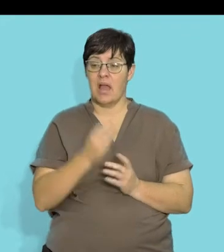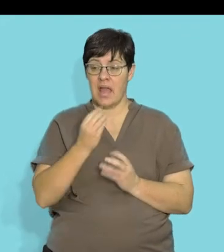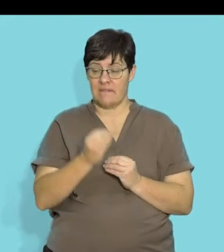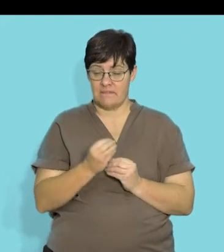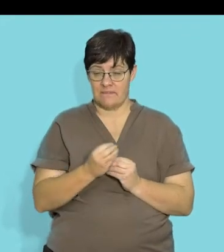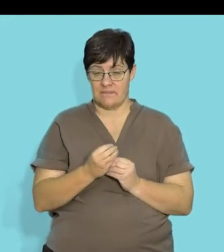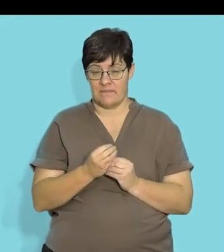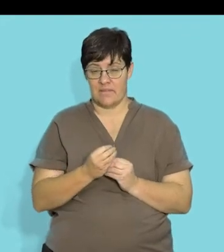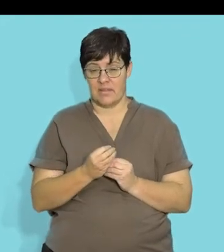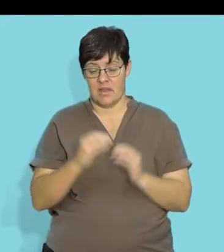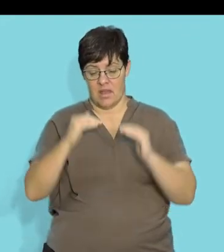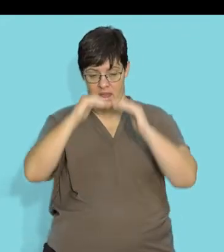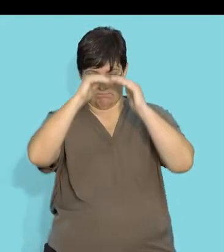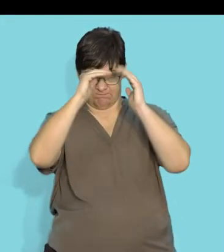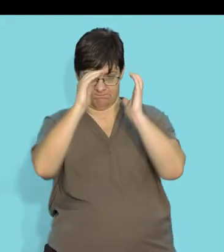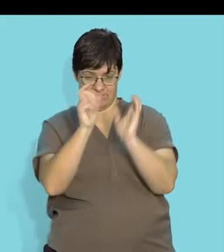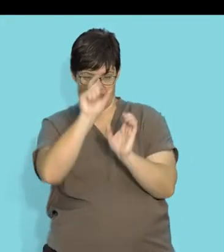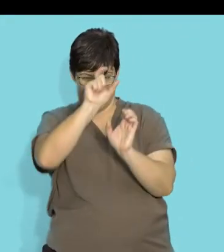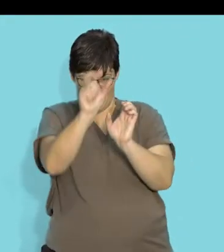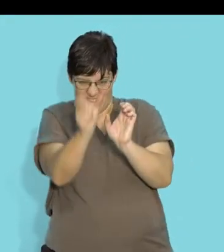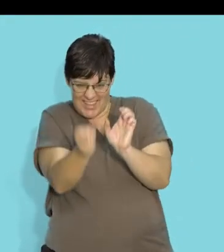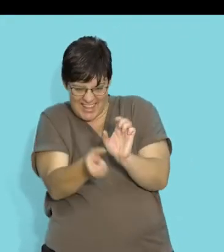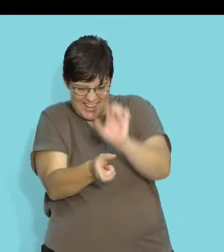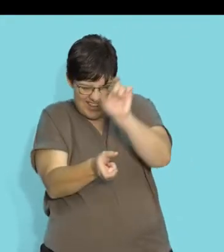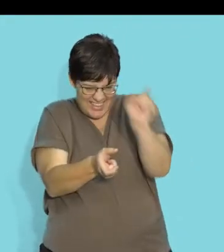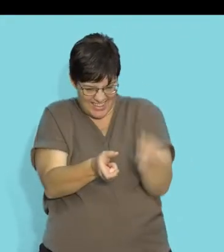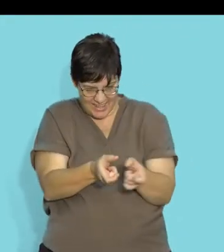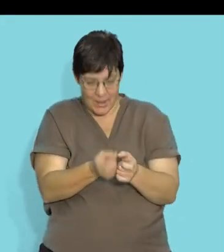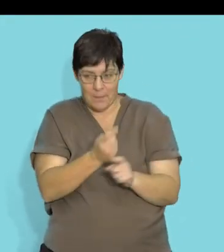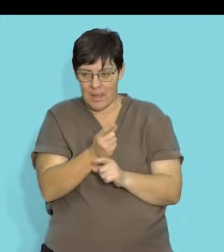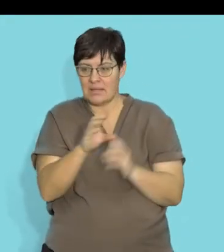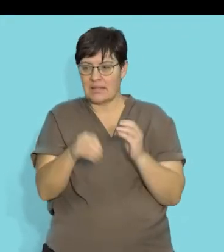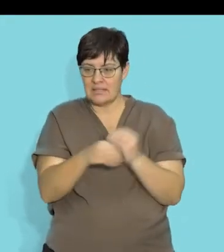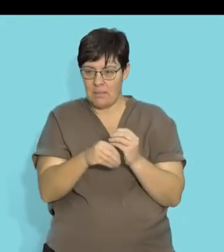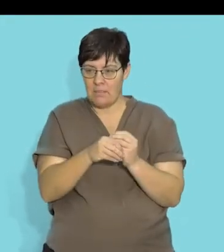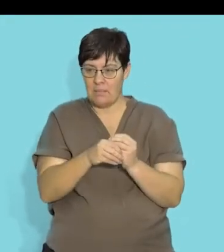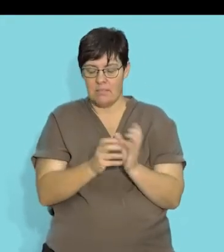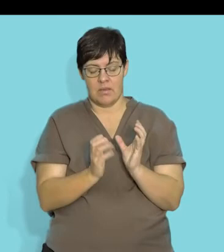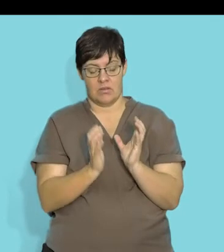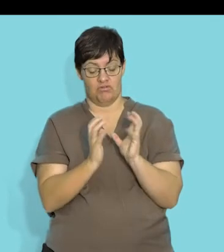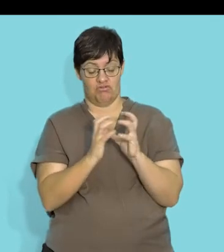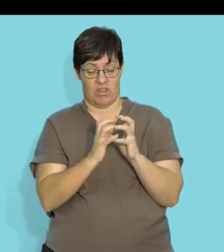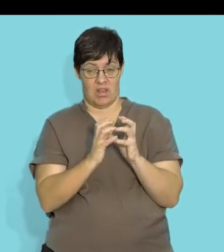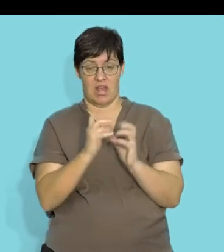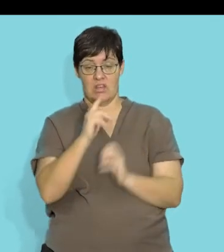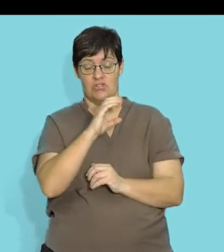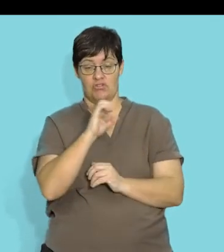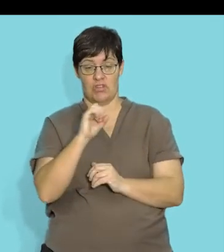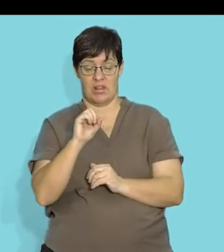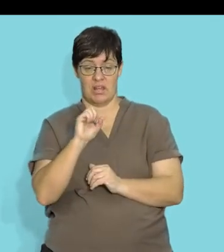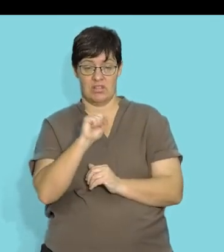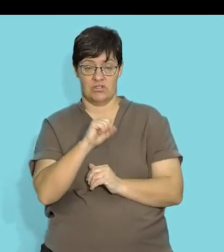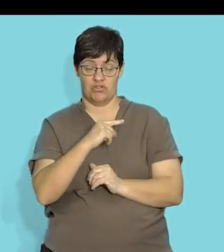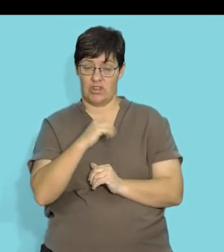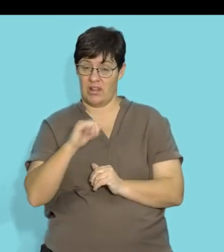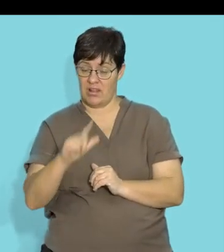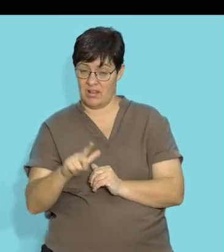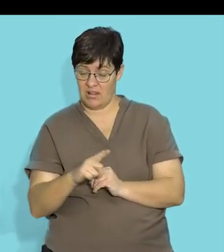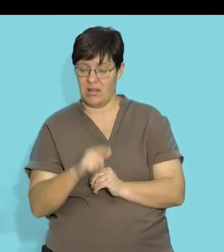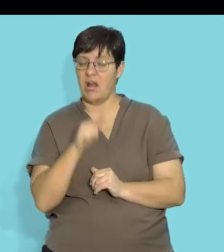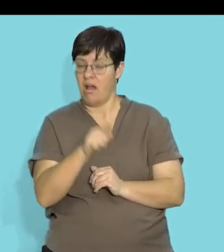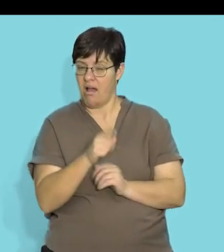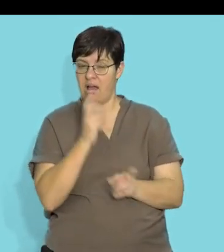has an outer thick layer, but in addition to that, it's got a hard shell. And that shell often, if you've kind